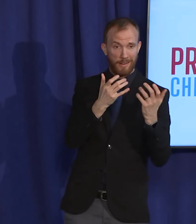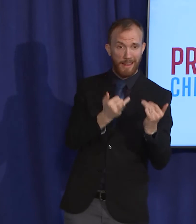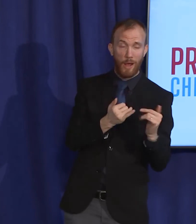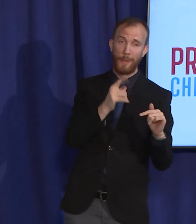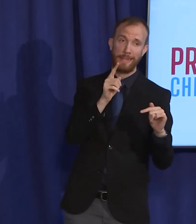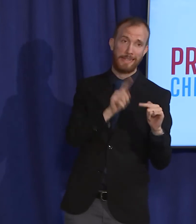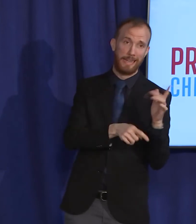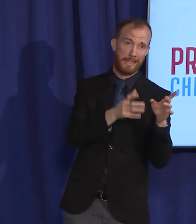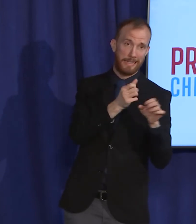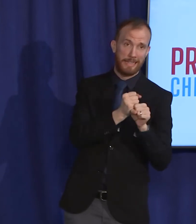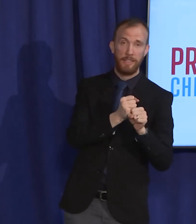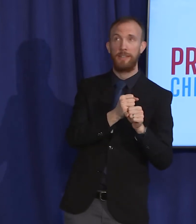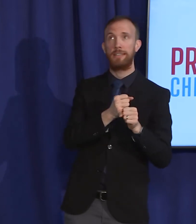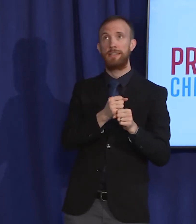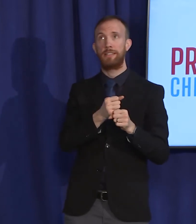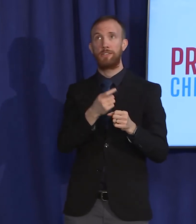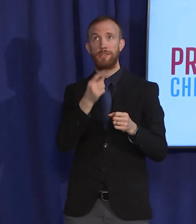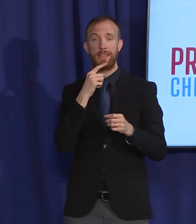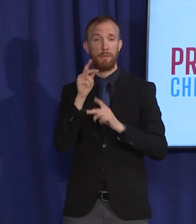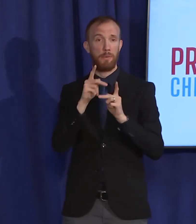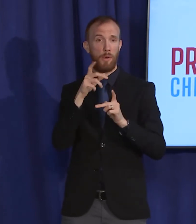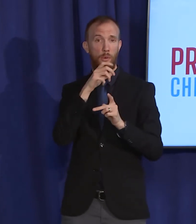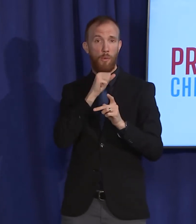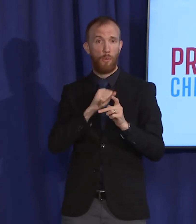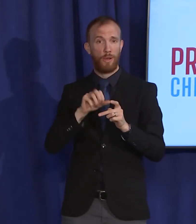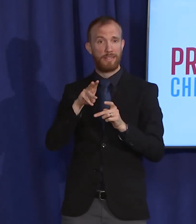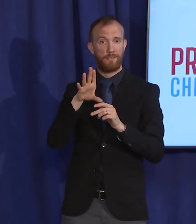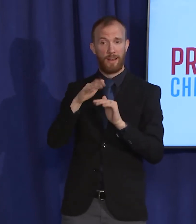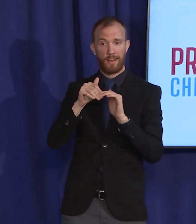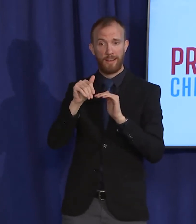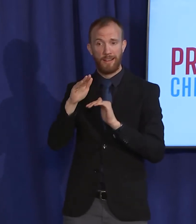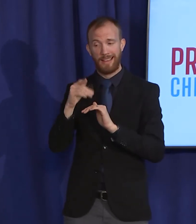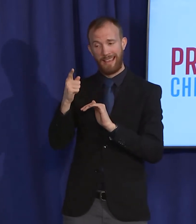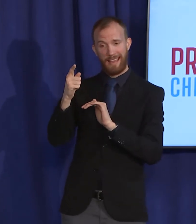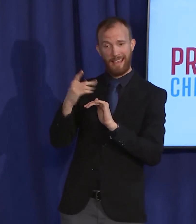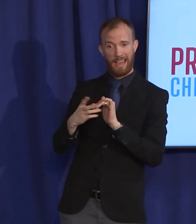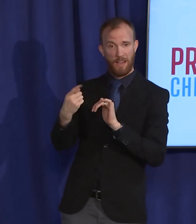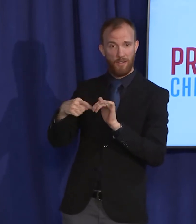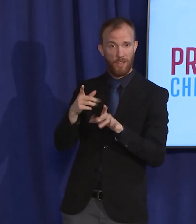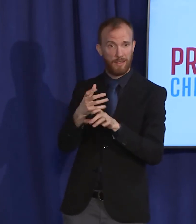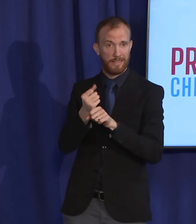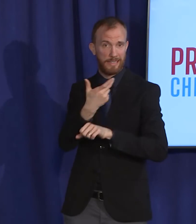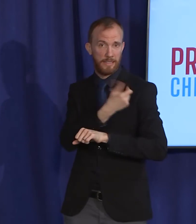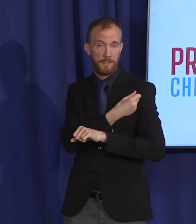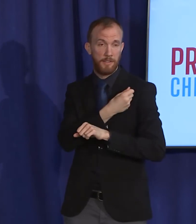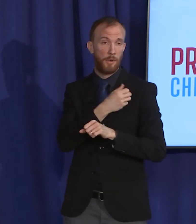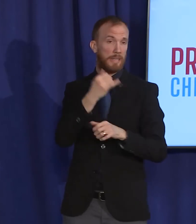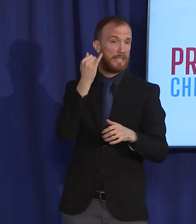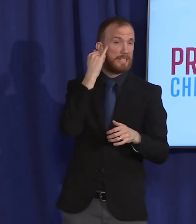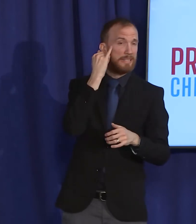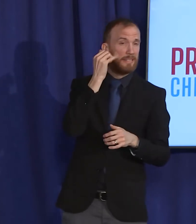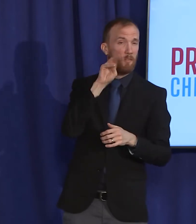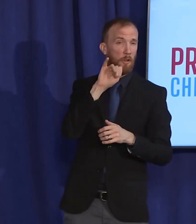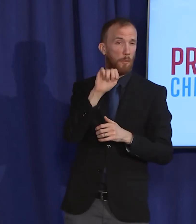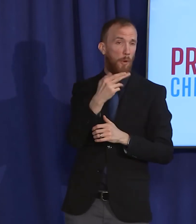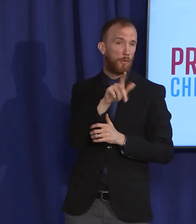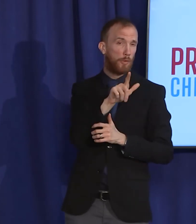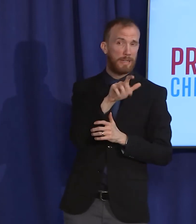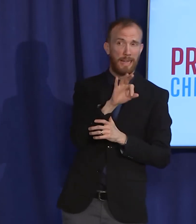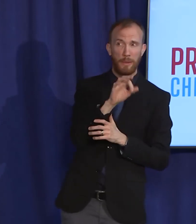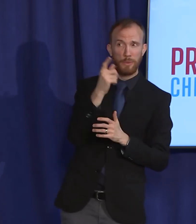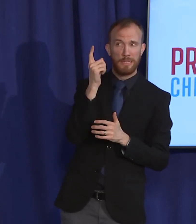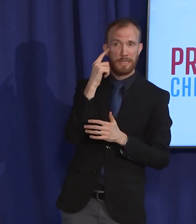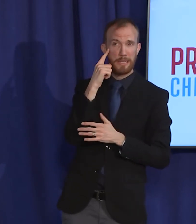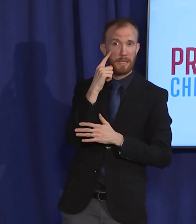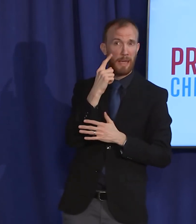older. You say, so what happens on the 29th if even the people in this room presumably would be eligible under the